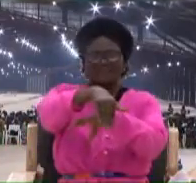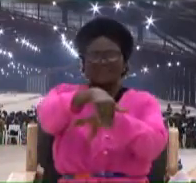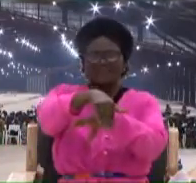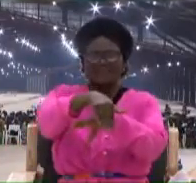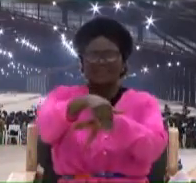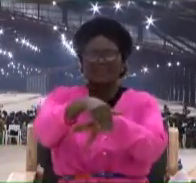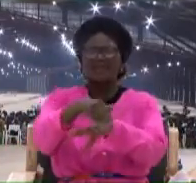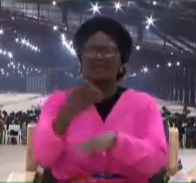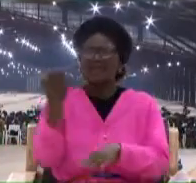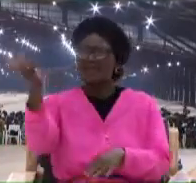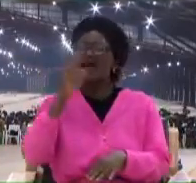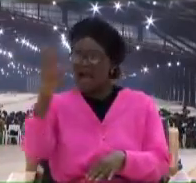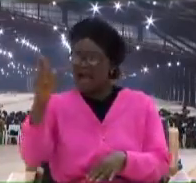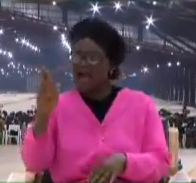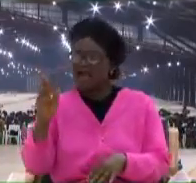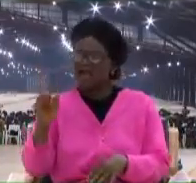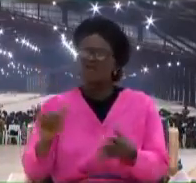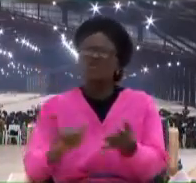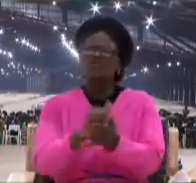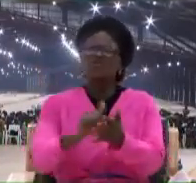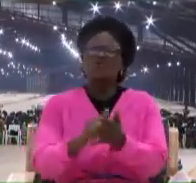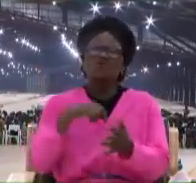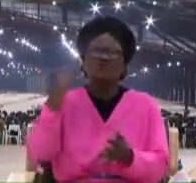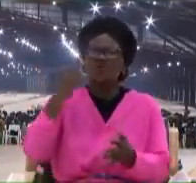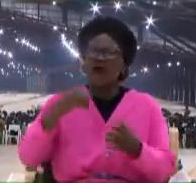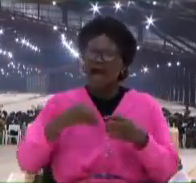There are those who have never shone before,